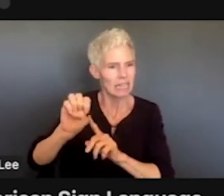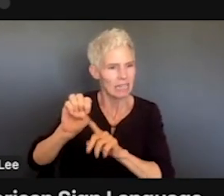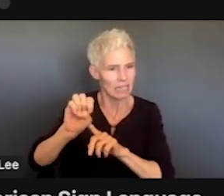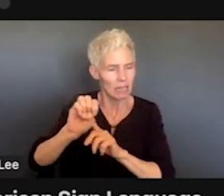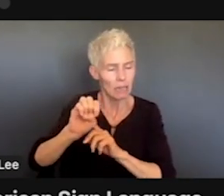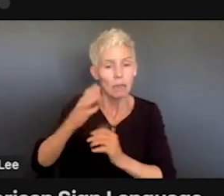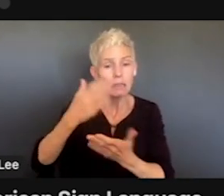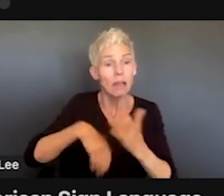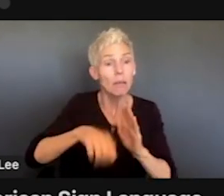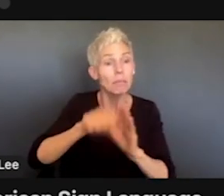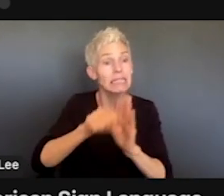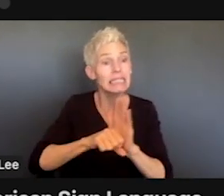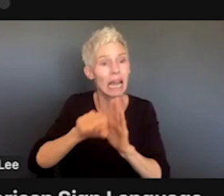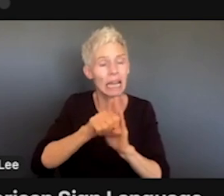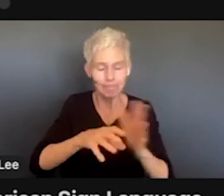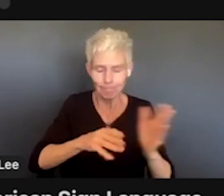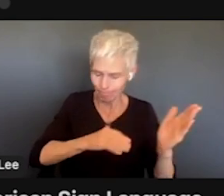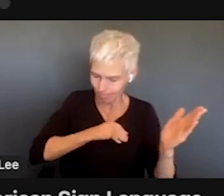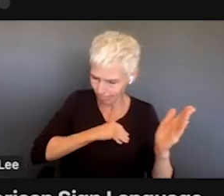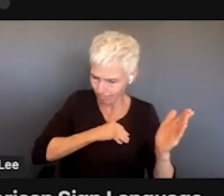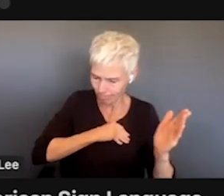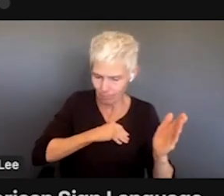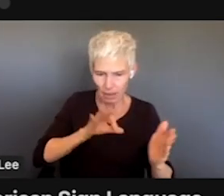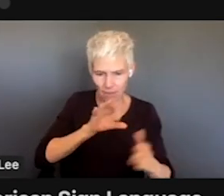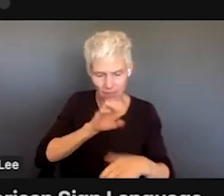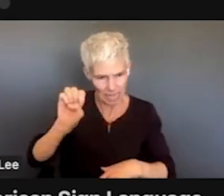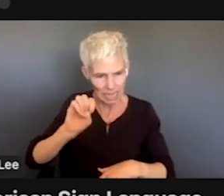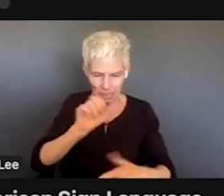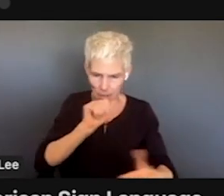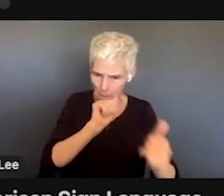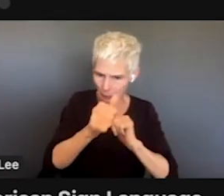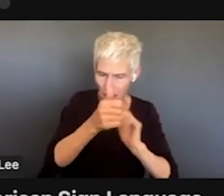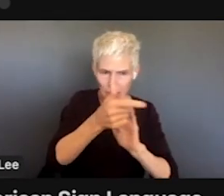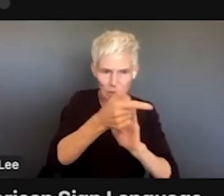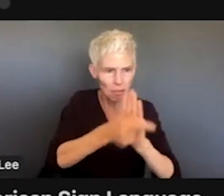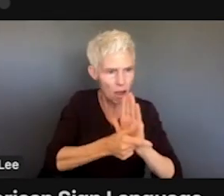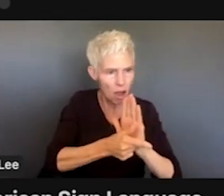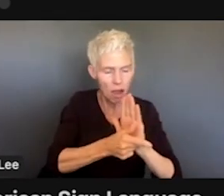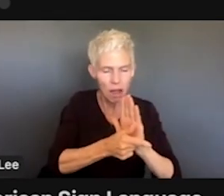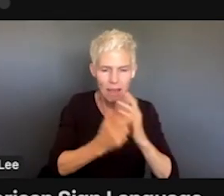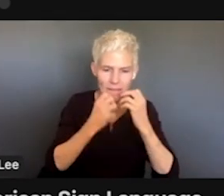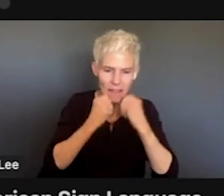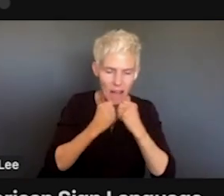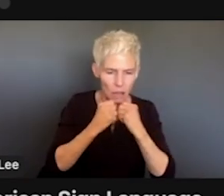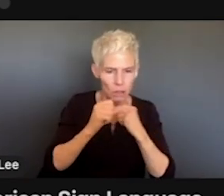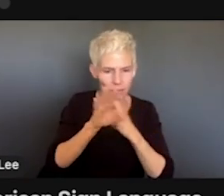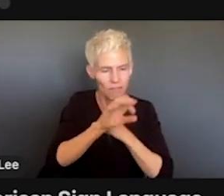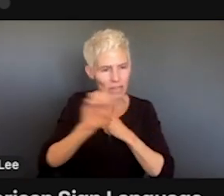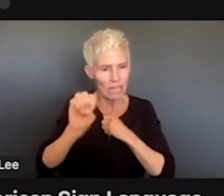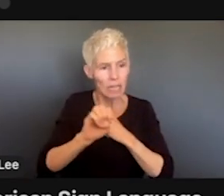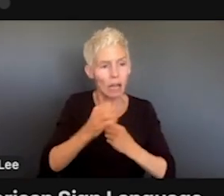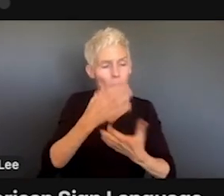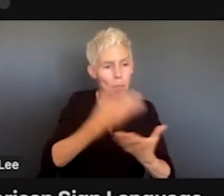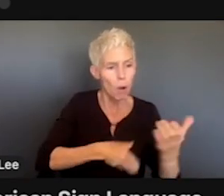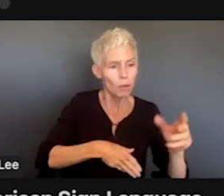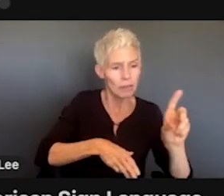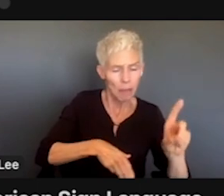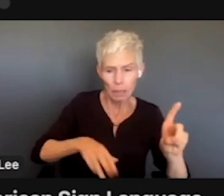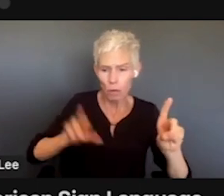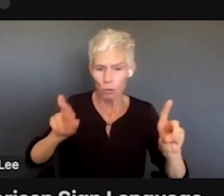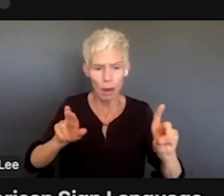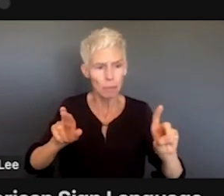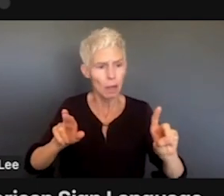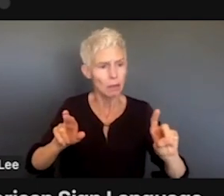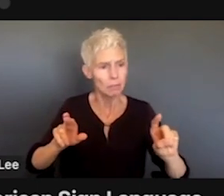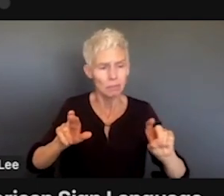that embrace the fees, pass the fees because they value it. And there was bipartisan support. But there were some states